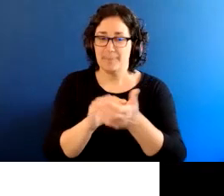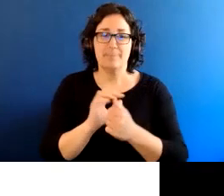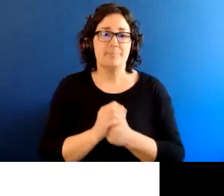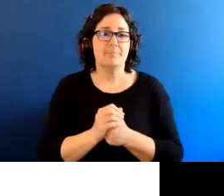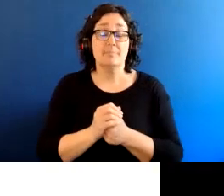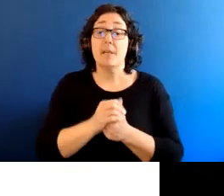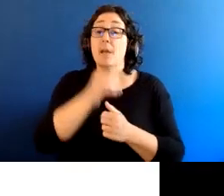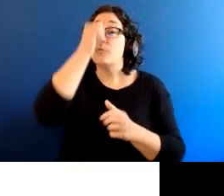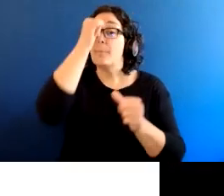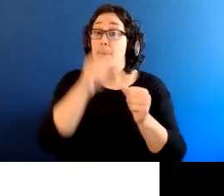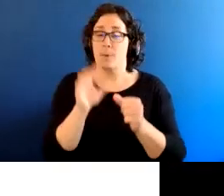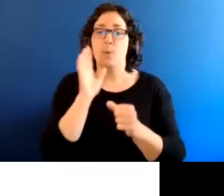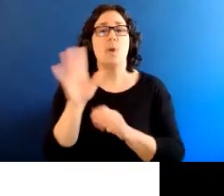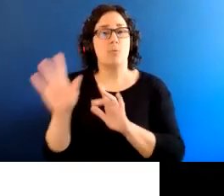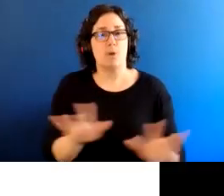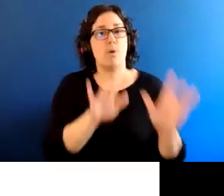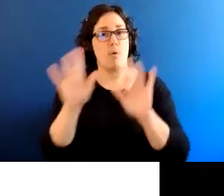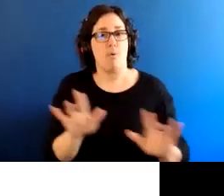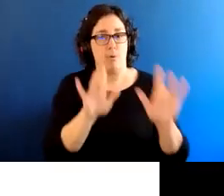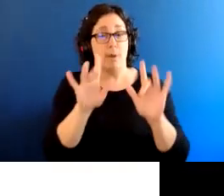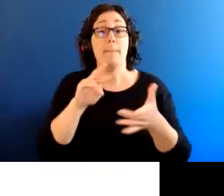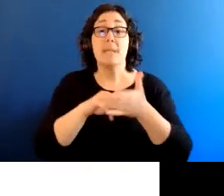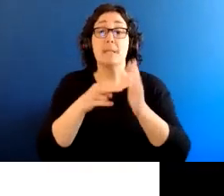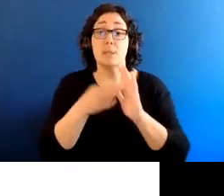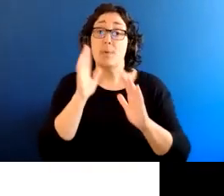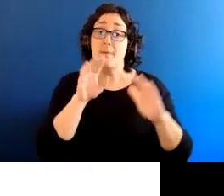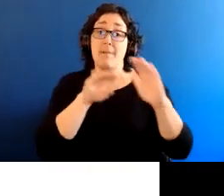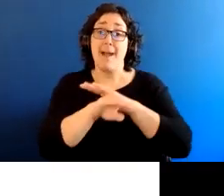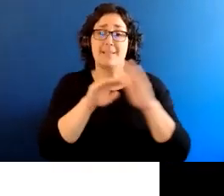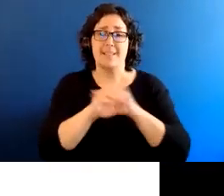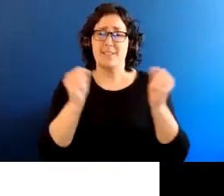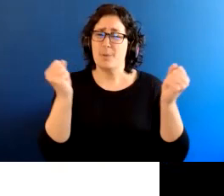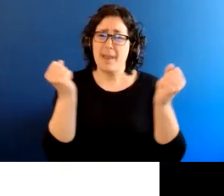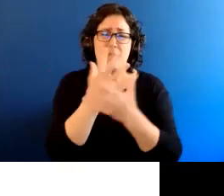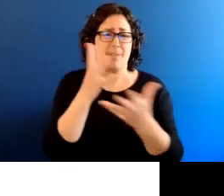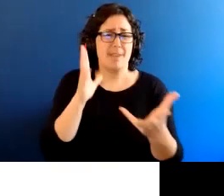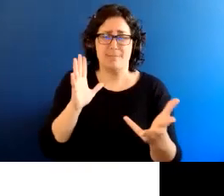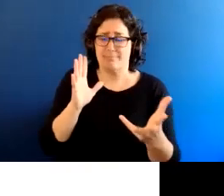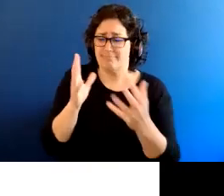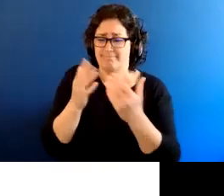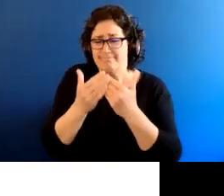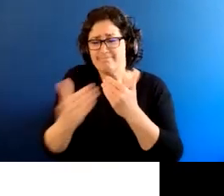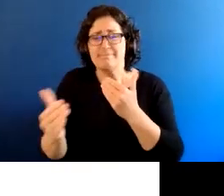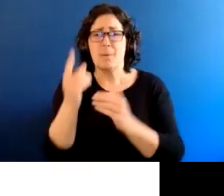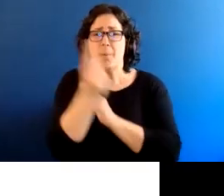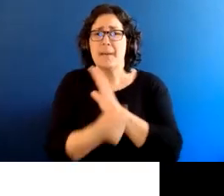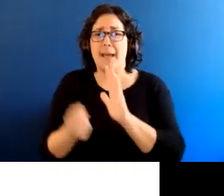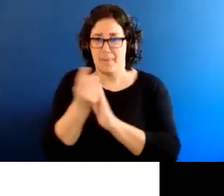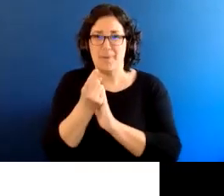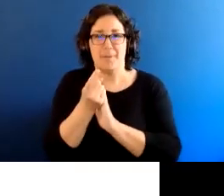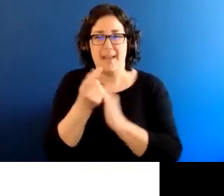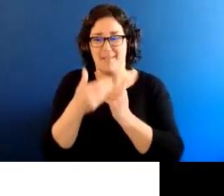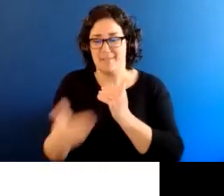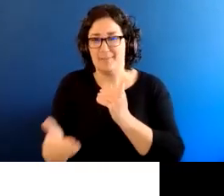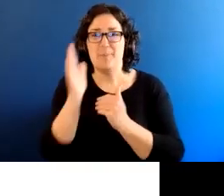that this session will be recorded, so you will have access to all the information at your leisure after the session today.